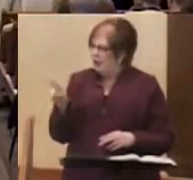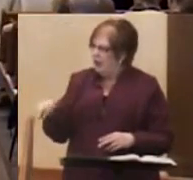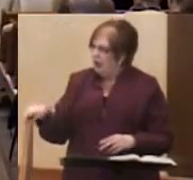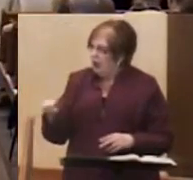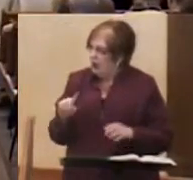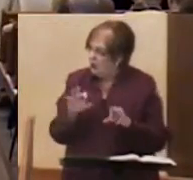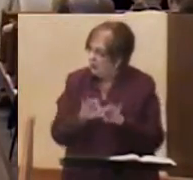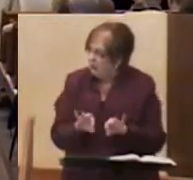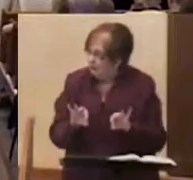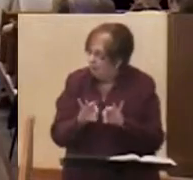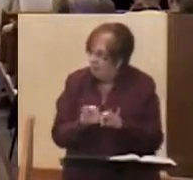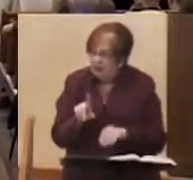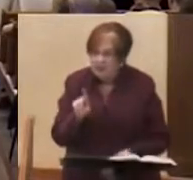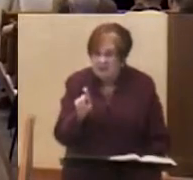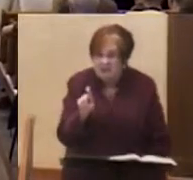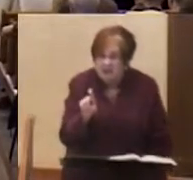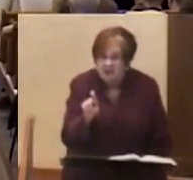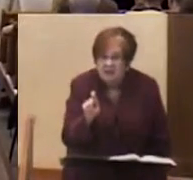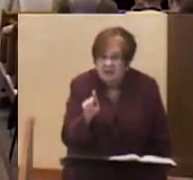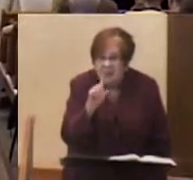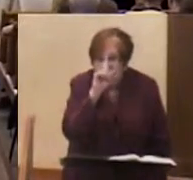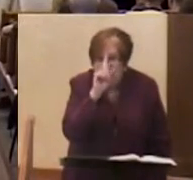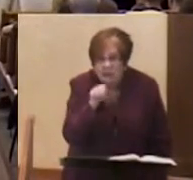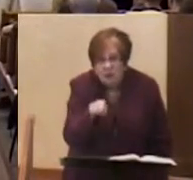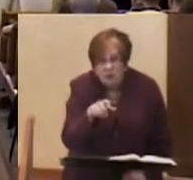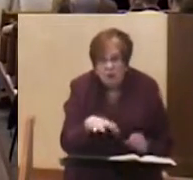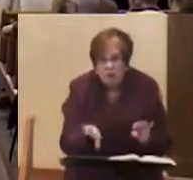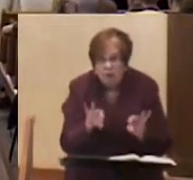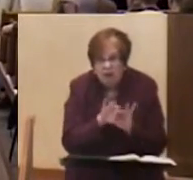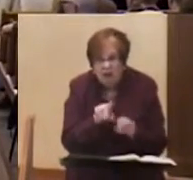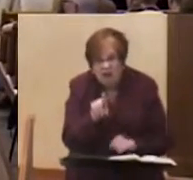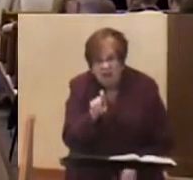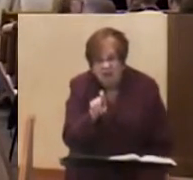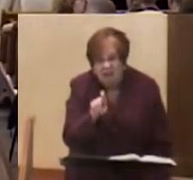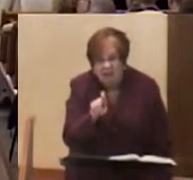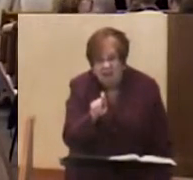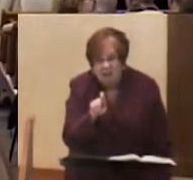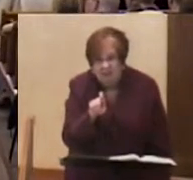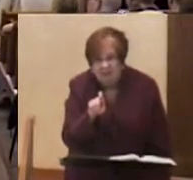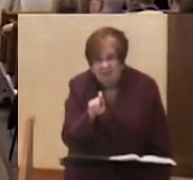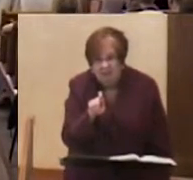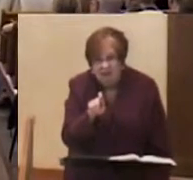important? Do you think you're very important?